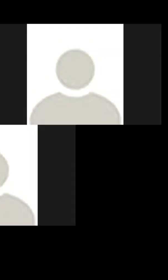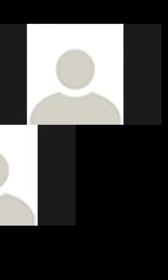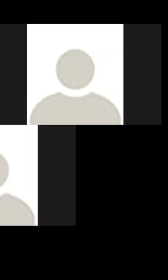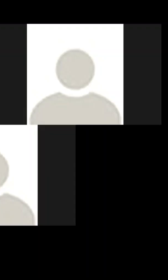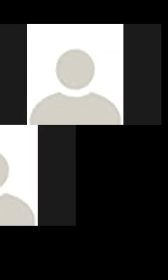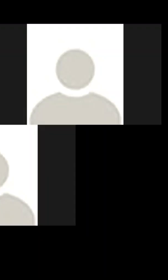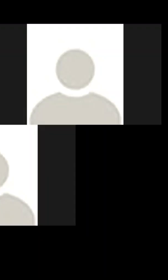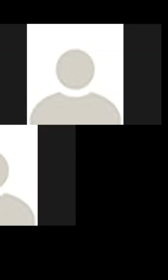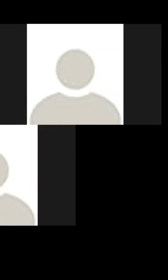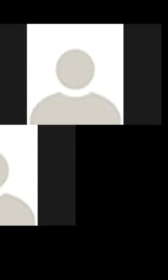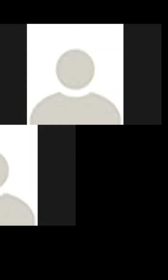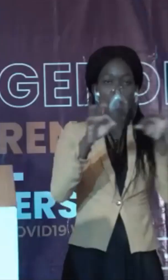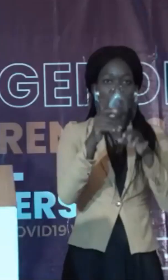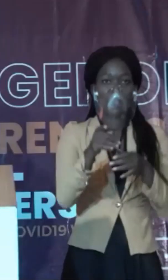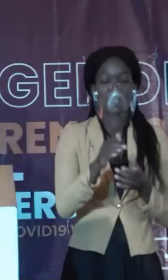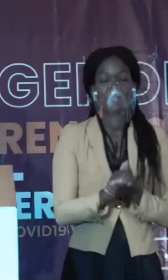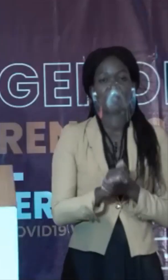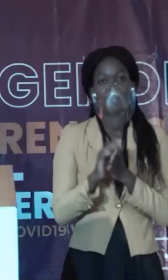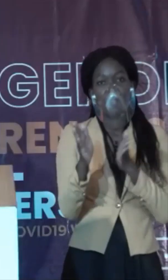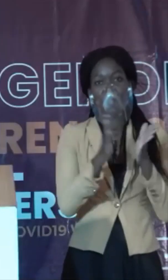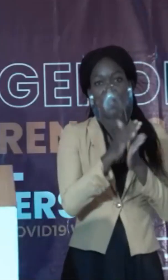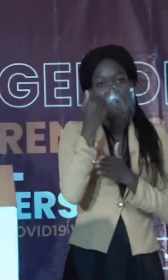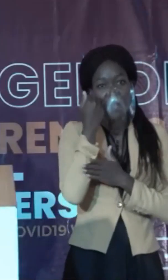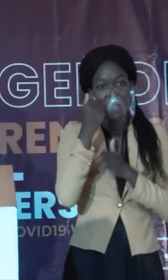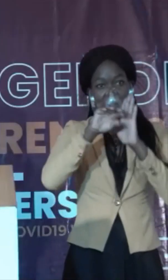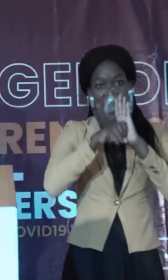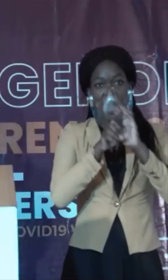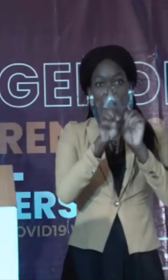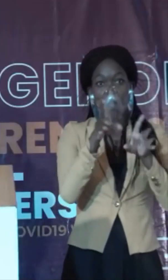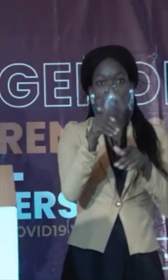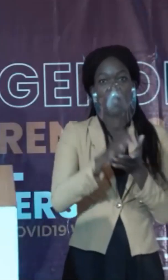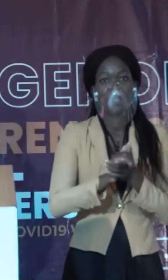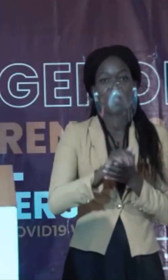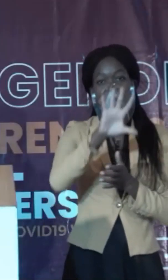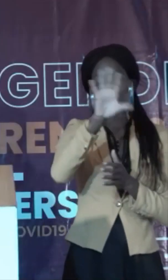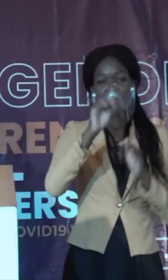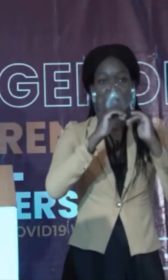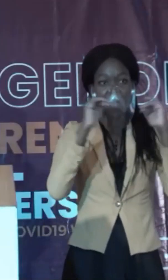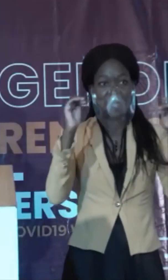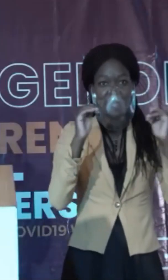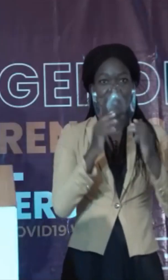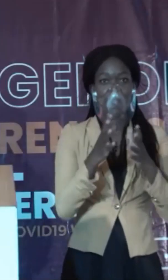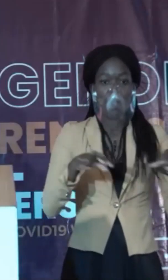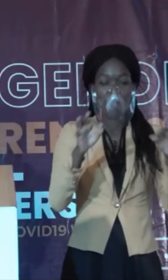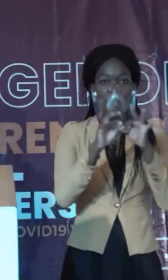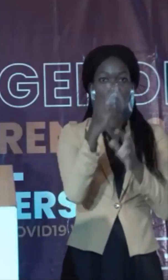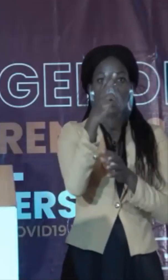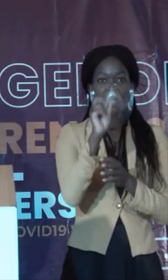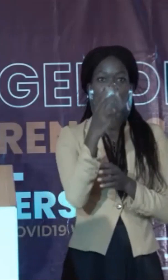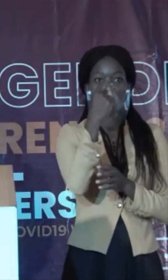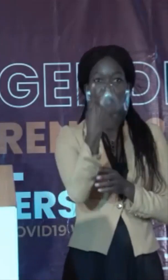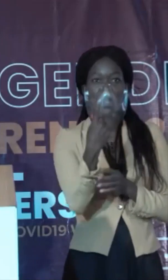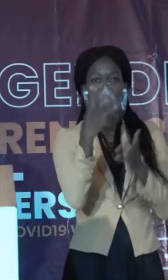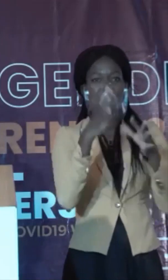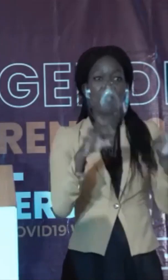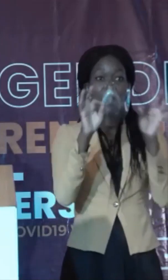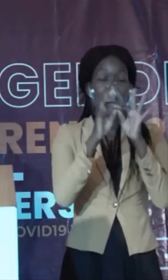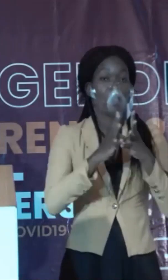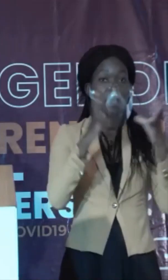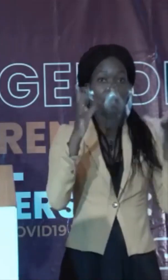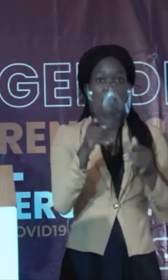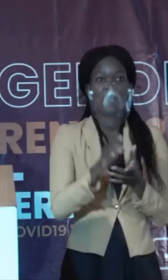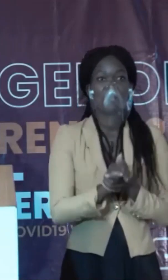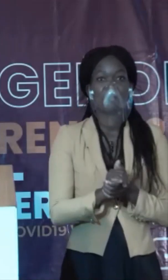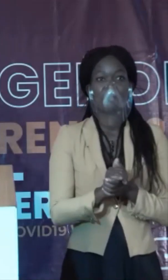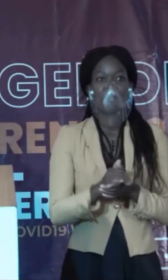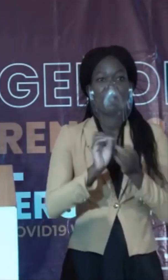In the context of COVID-19, Africa Gender Conference 2021 is very vital and very important. Broadcasted